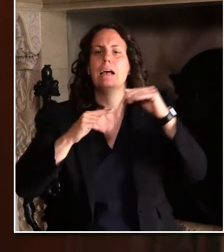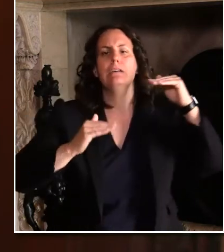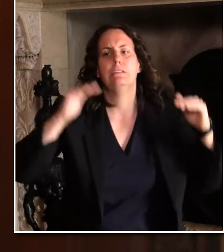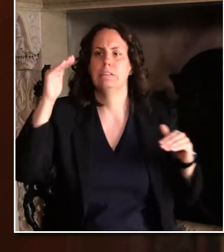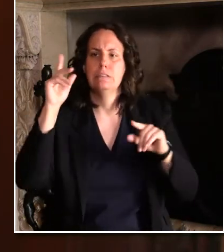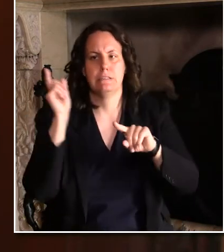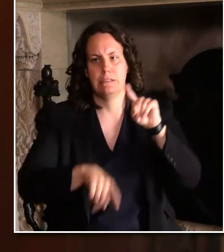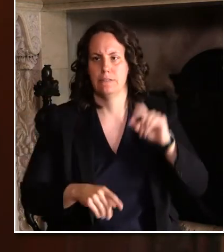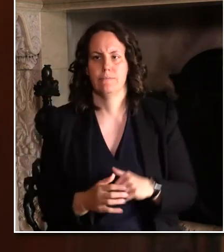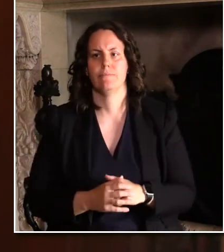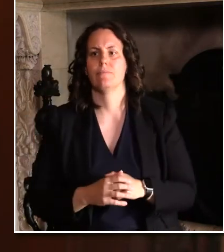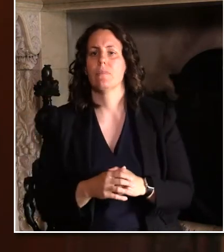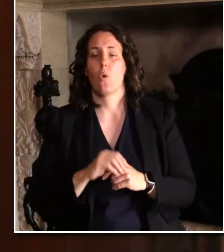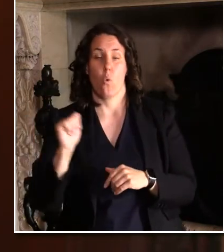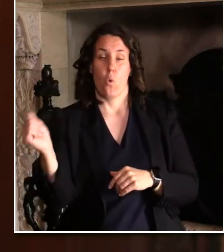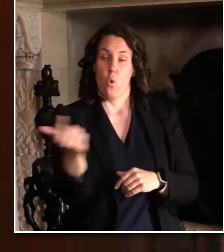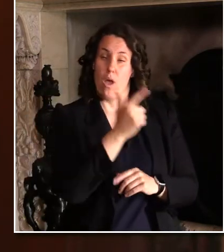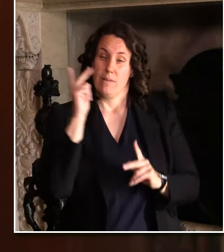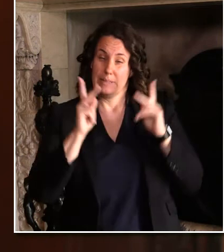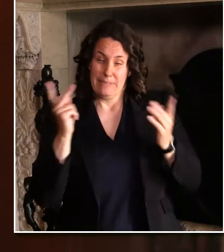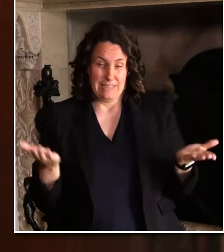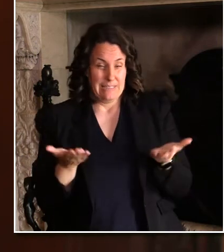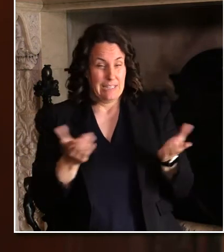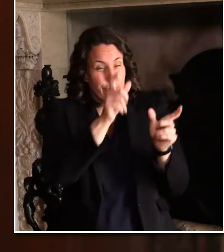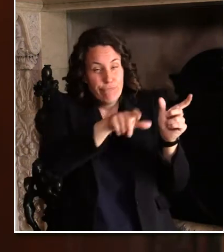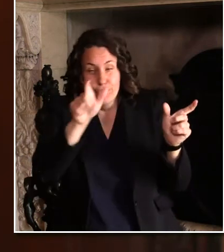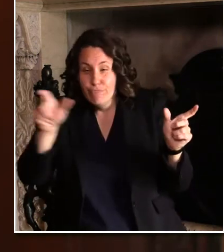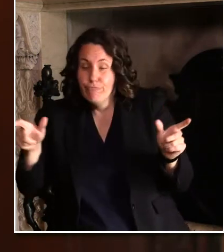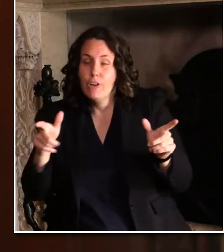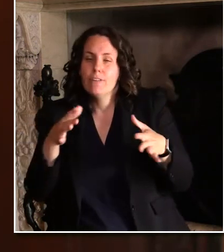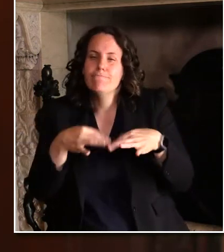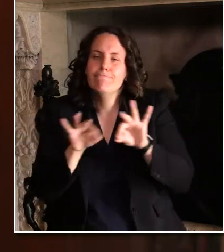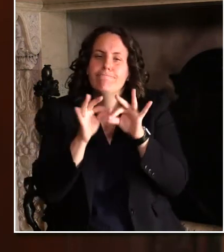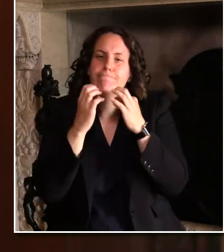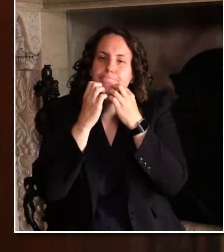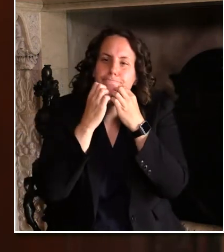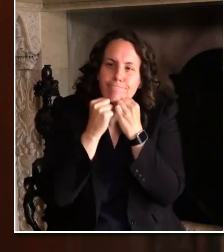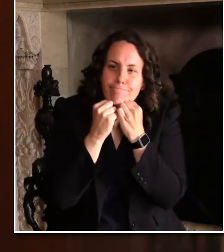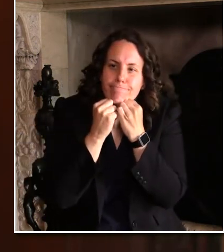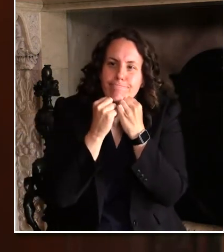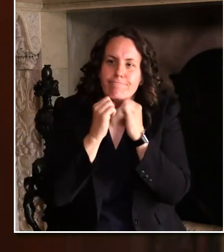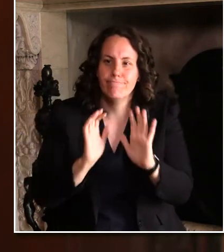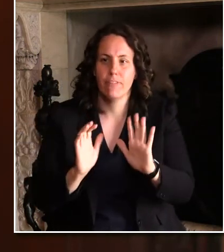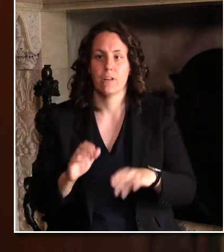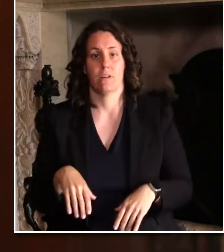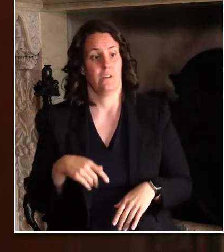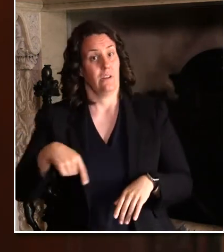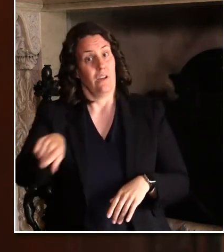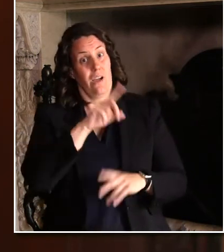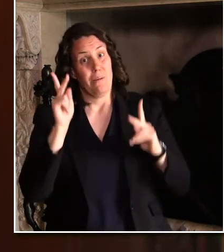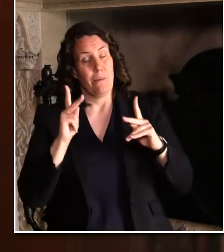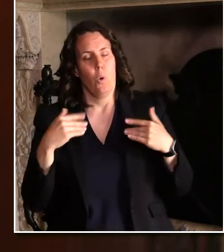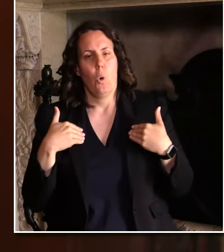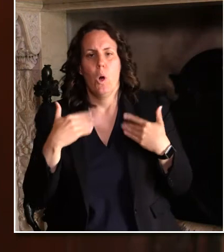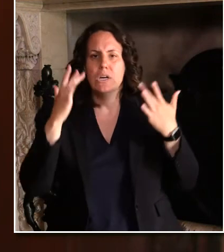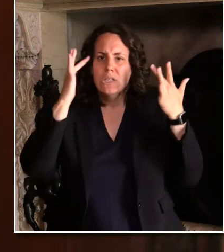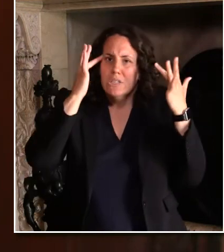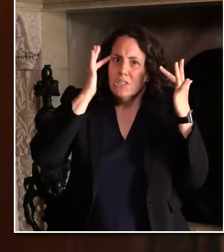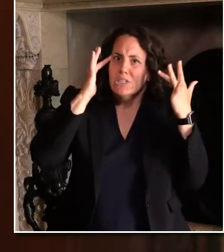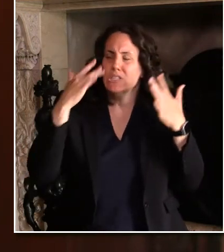scary and uncertain time. It's completely understandable to be afraid. Fear is a normal reaction to a